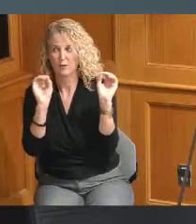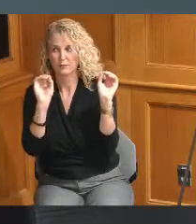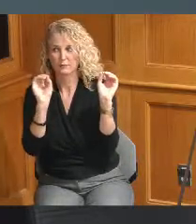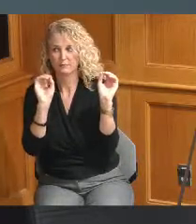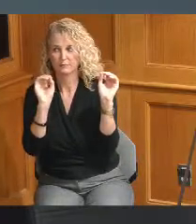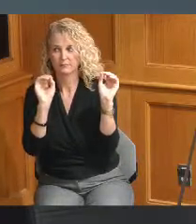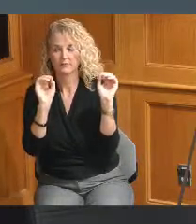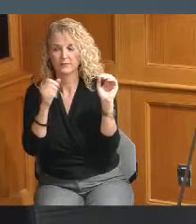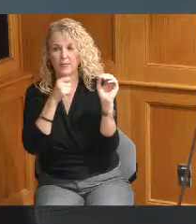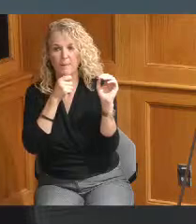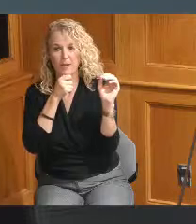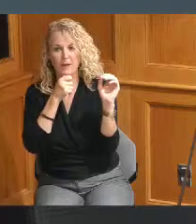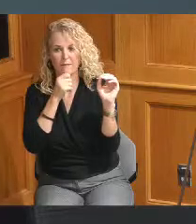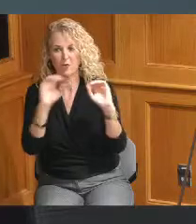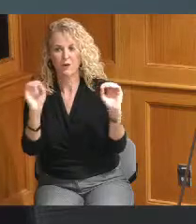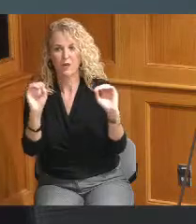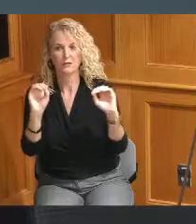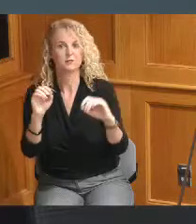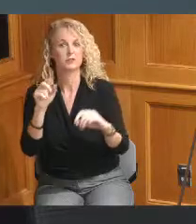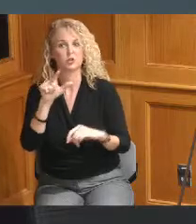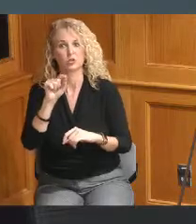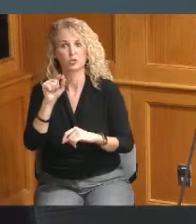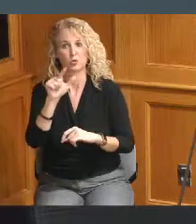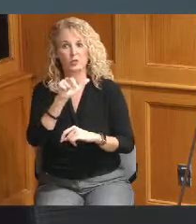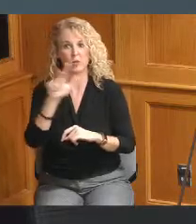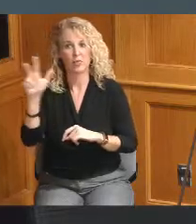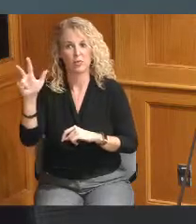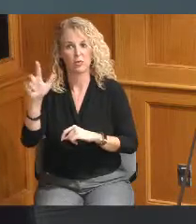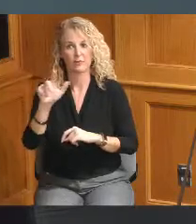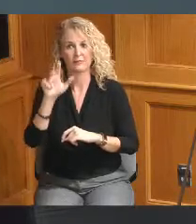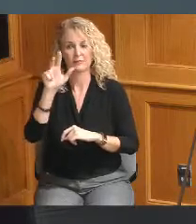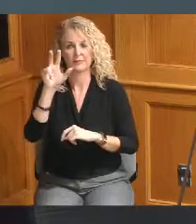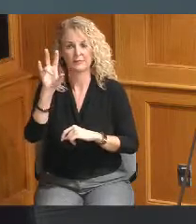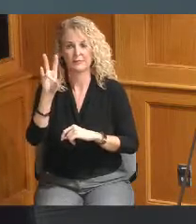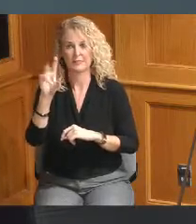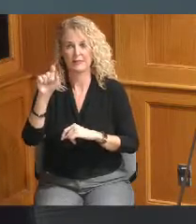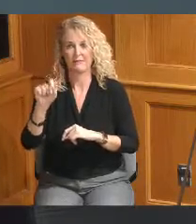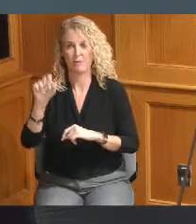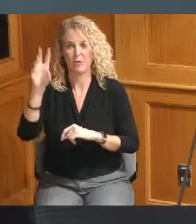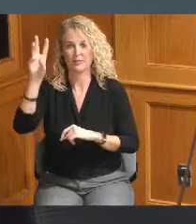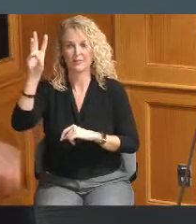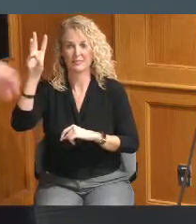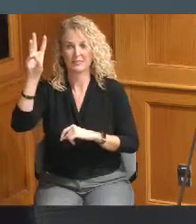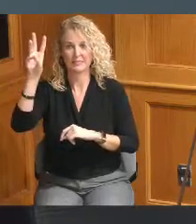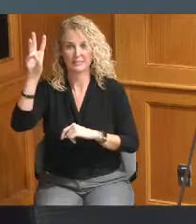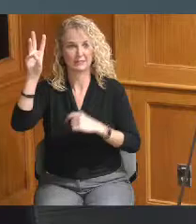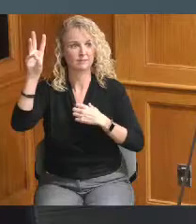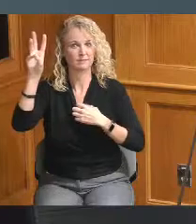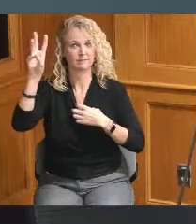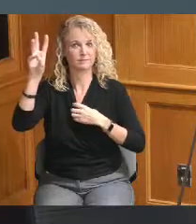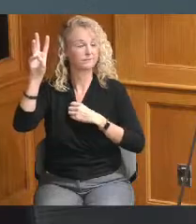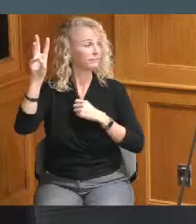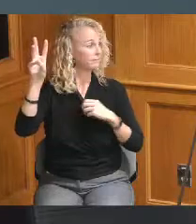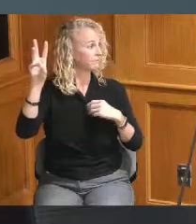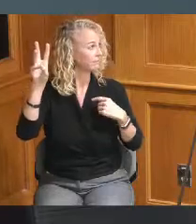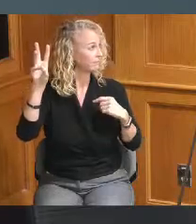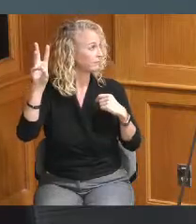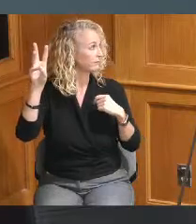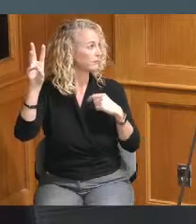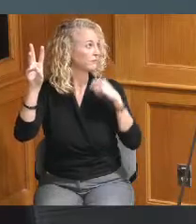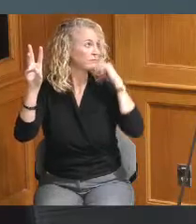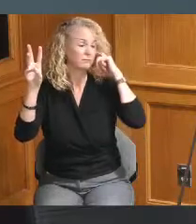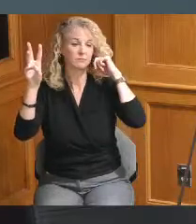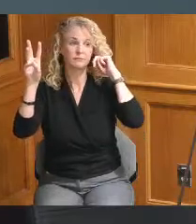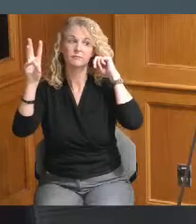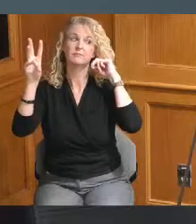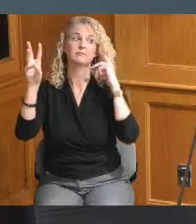was used in 2023, 7.6, because as you were saying, it goes up and down as far as how much we